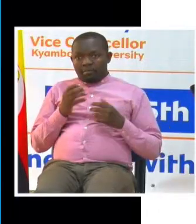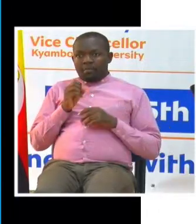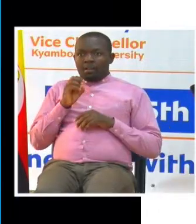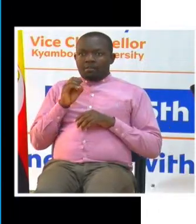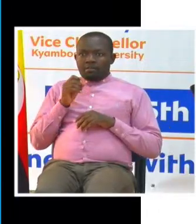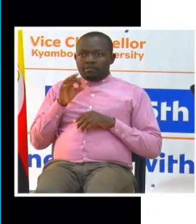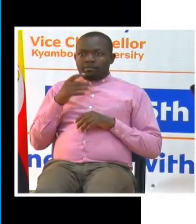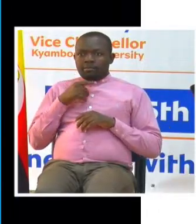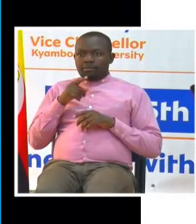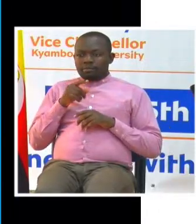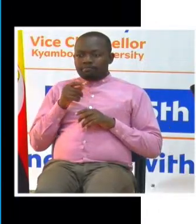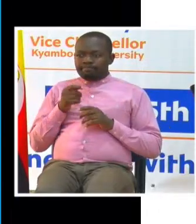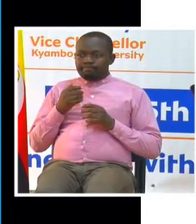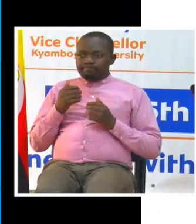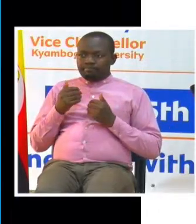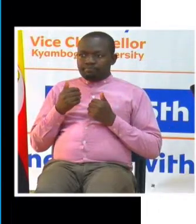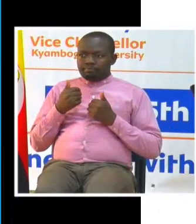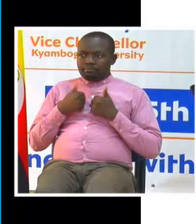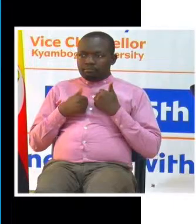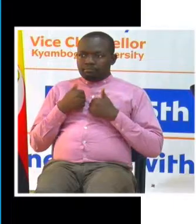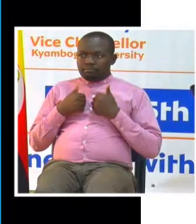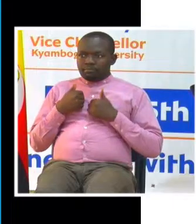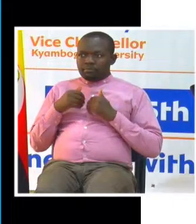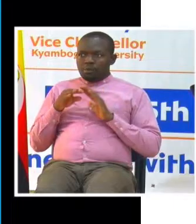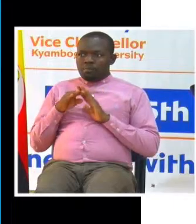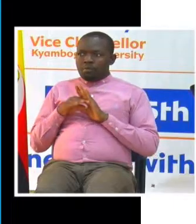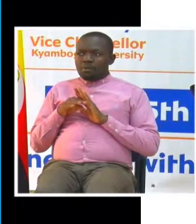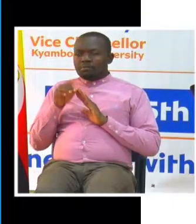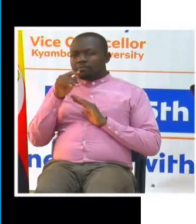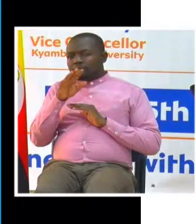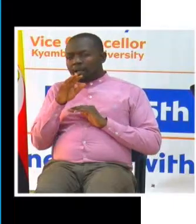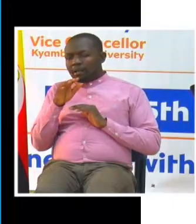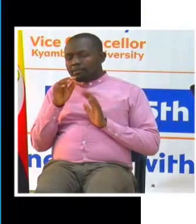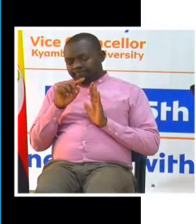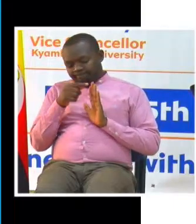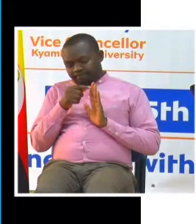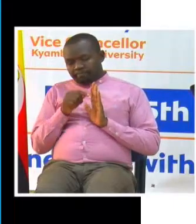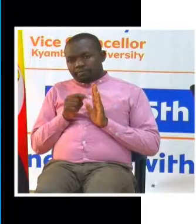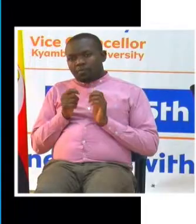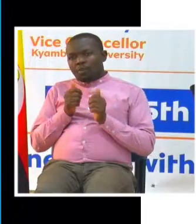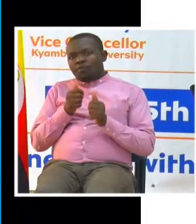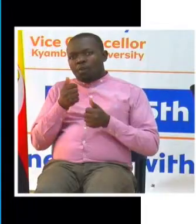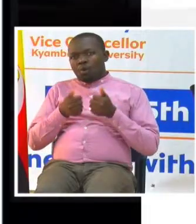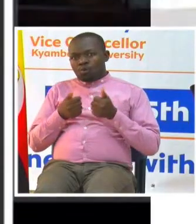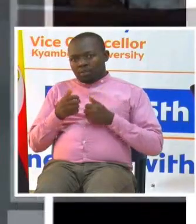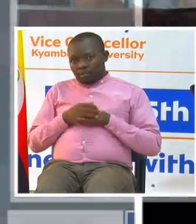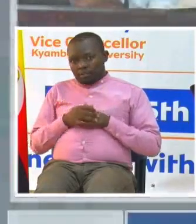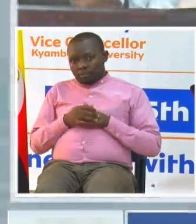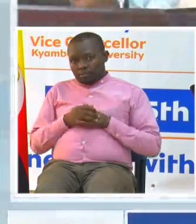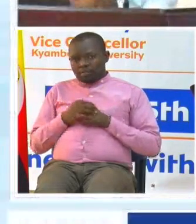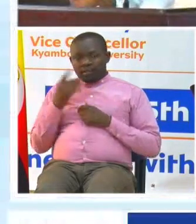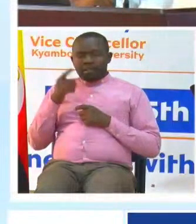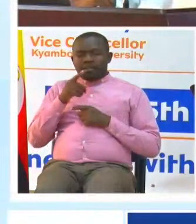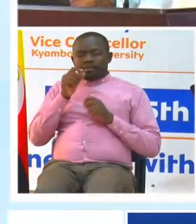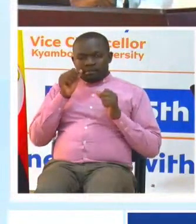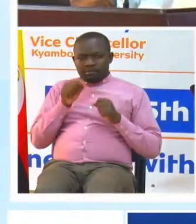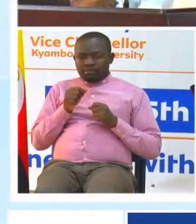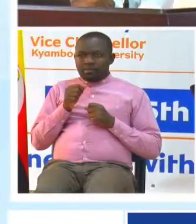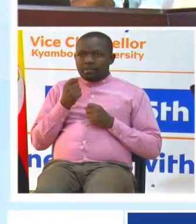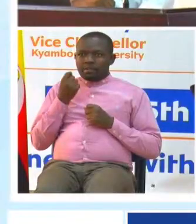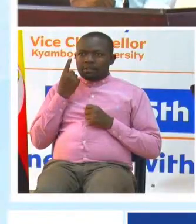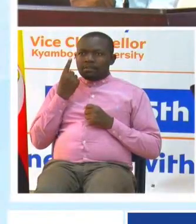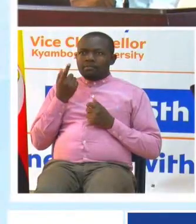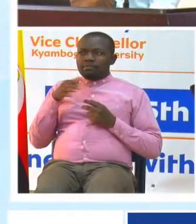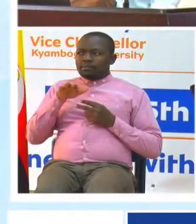program, what criteria are you going to look at? I think you need to look at what area of specialization do you want